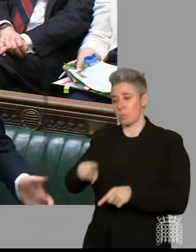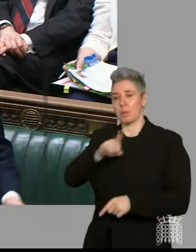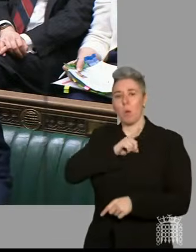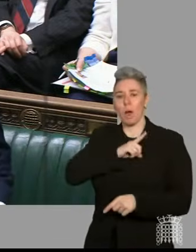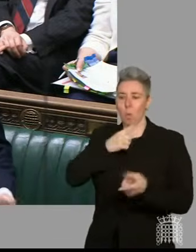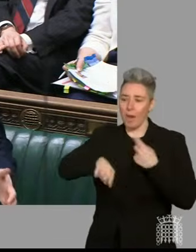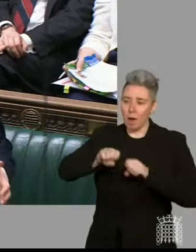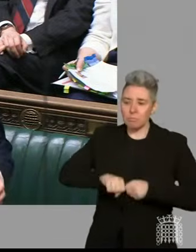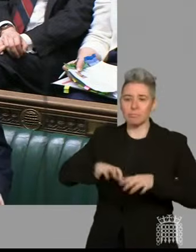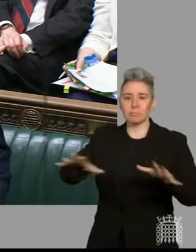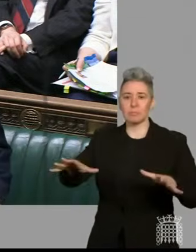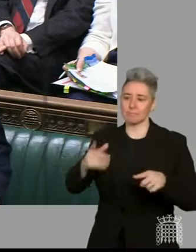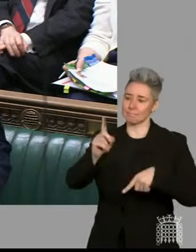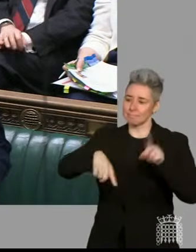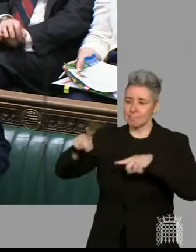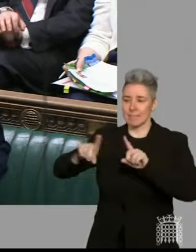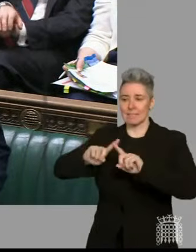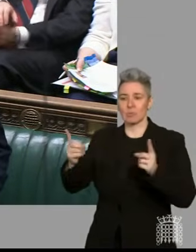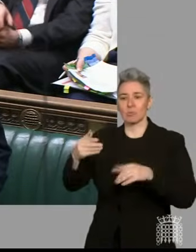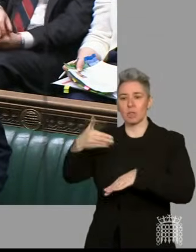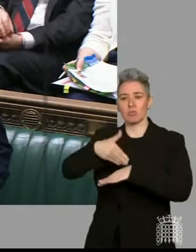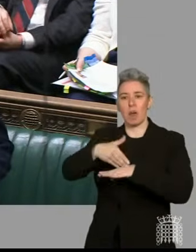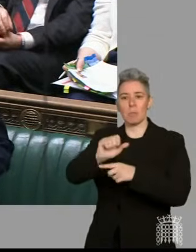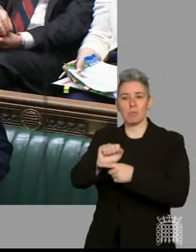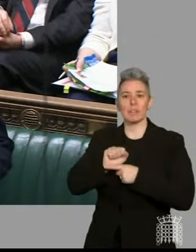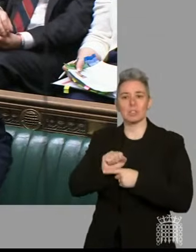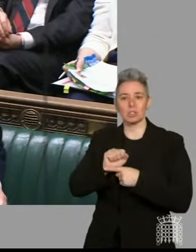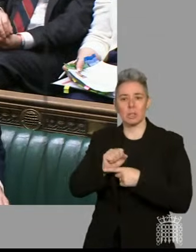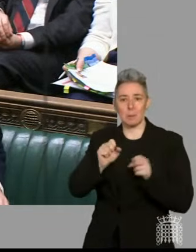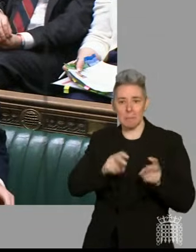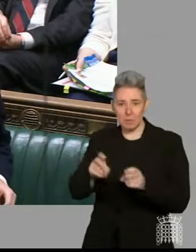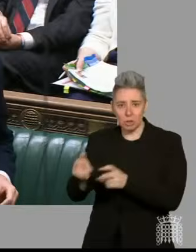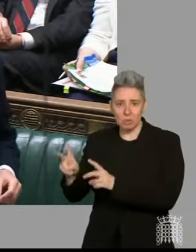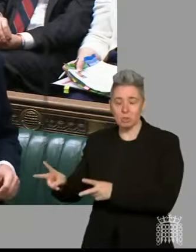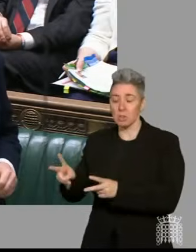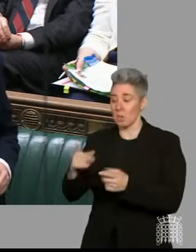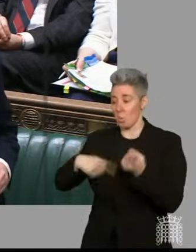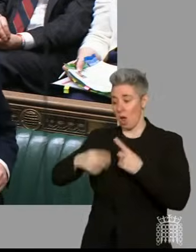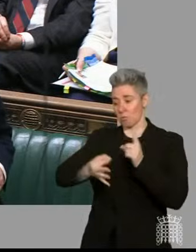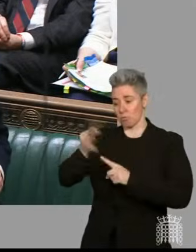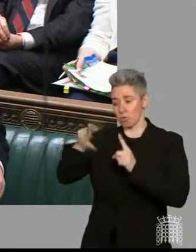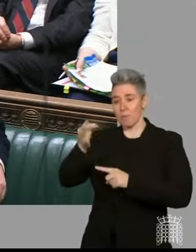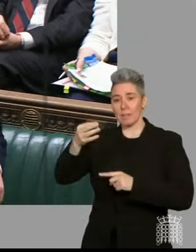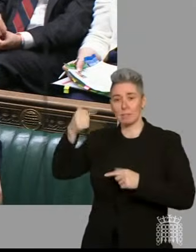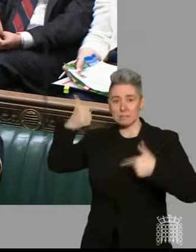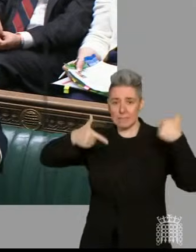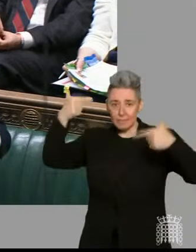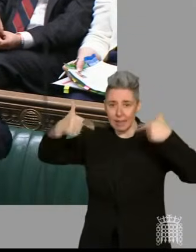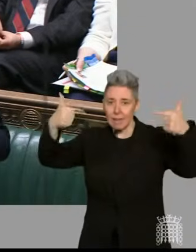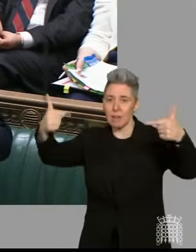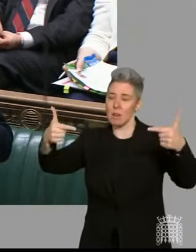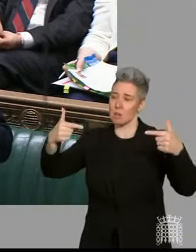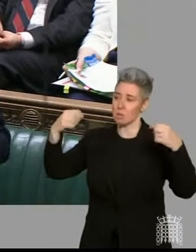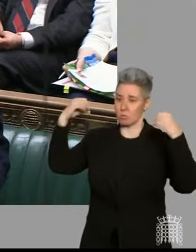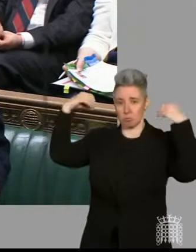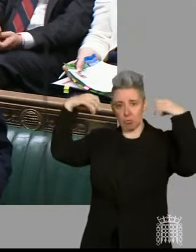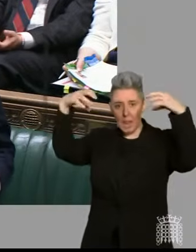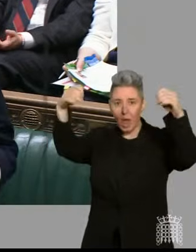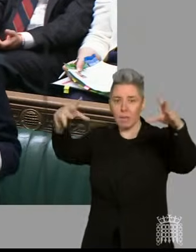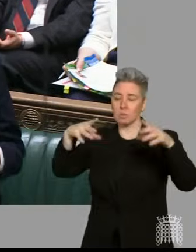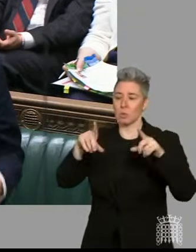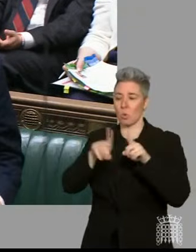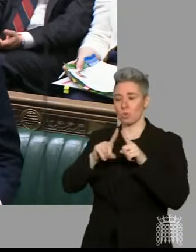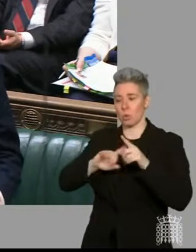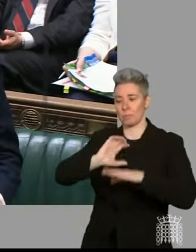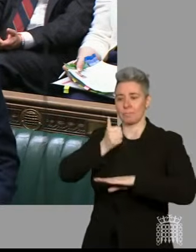improving CCTV and street lighting, and we introduced the Police Crime and Sentencing Courts Act, again to give greater